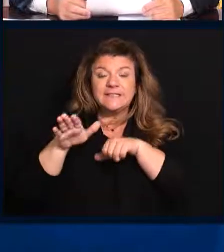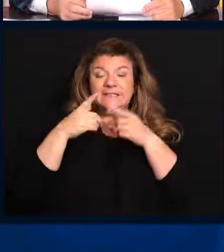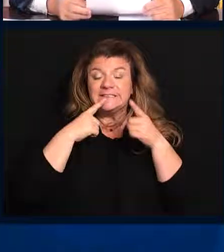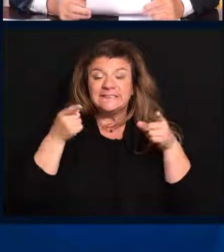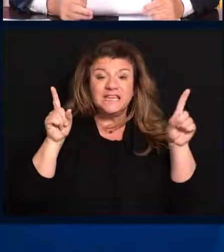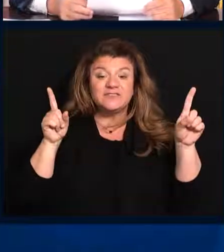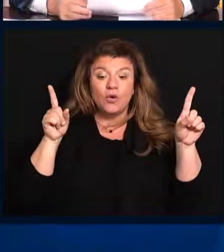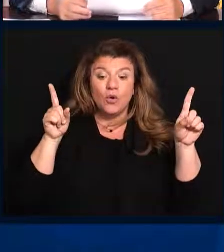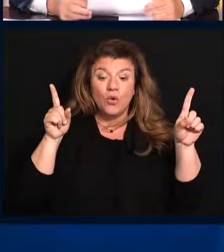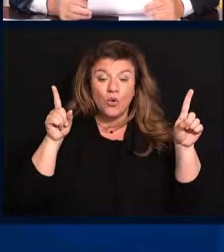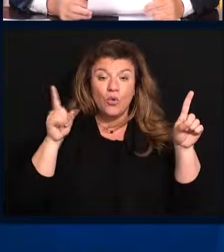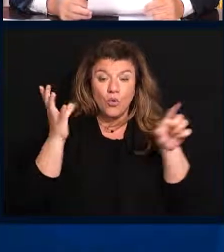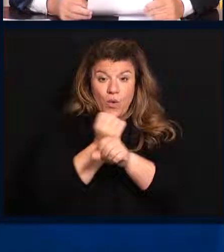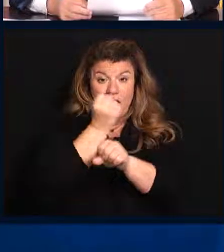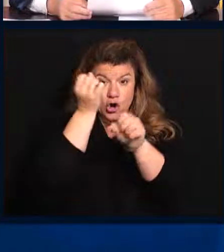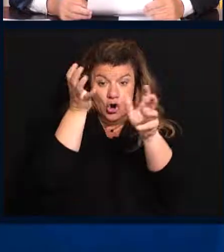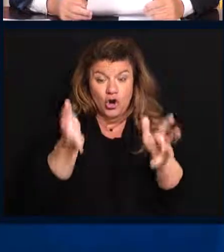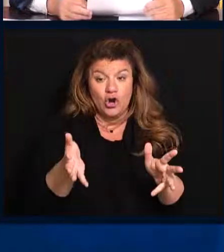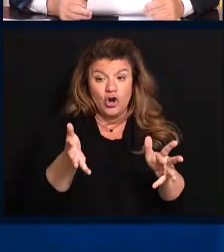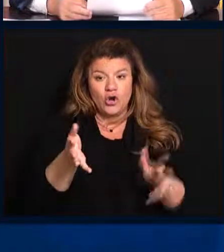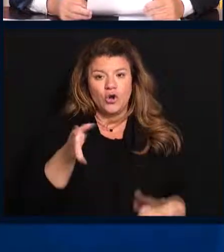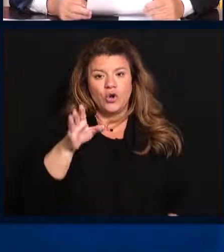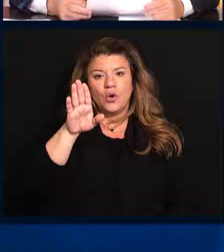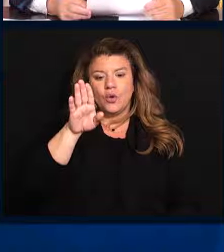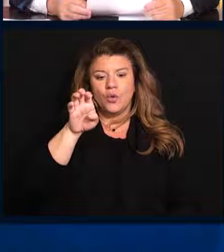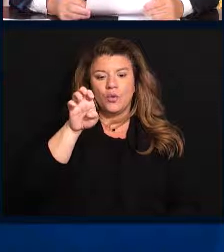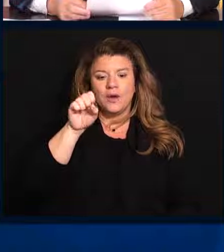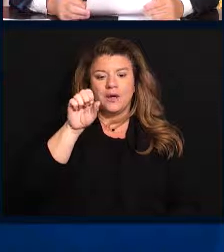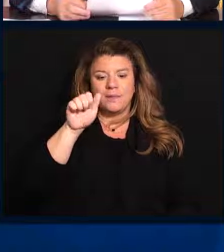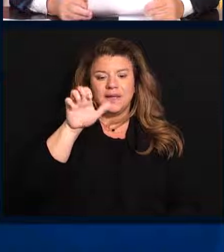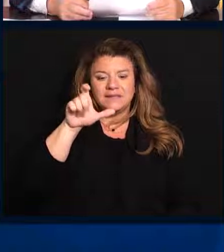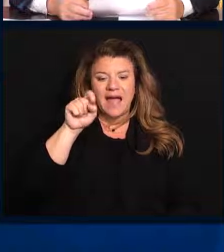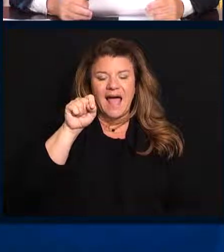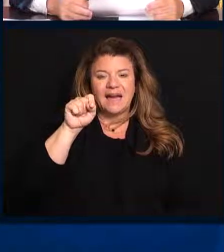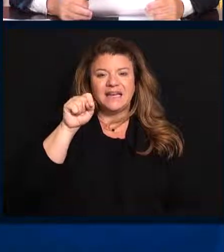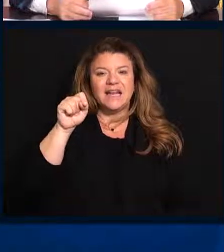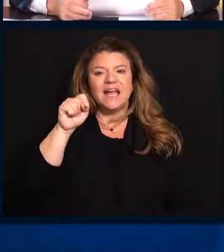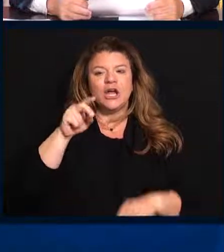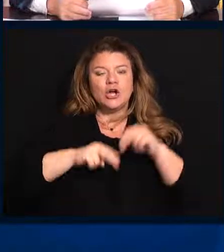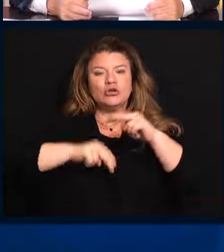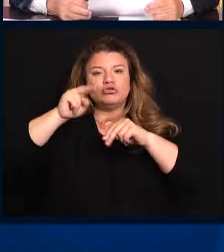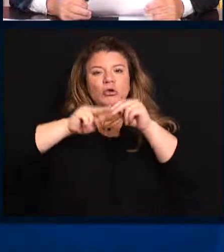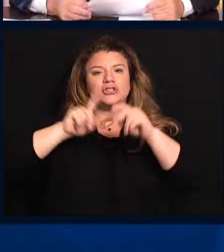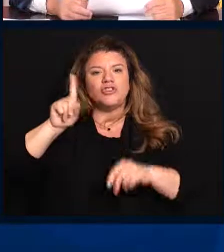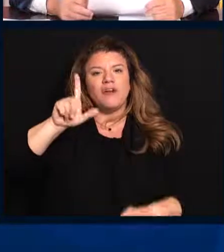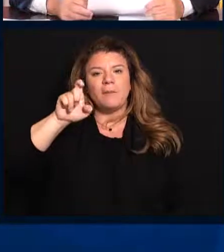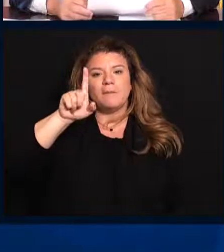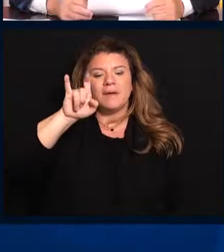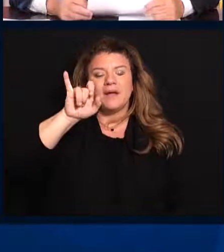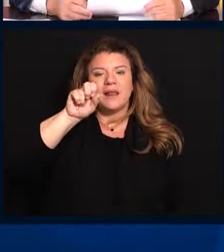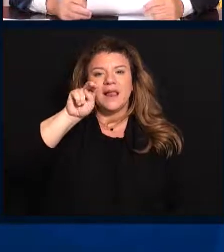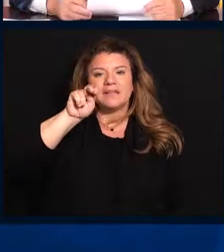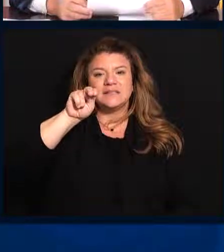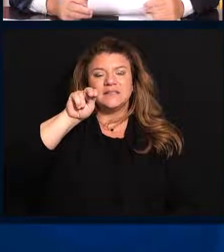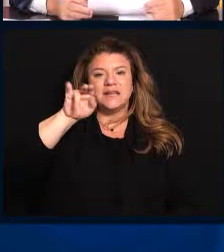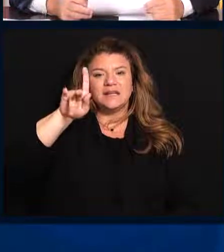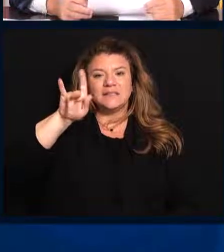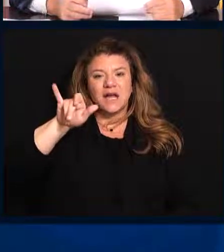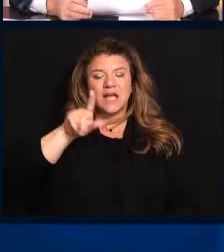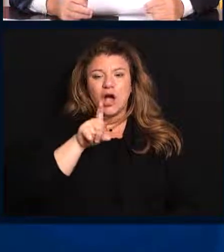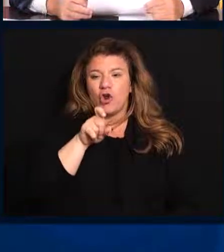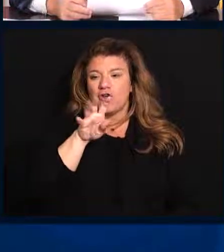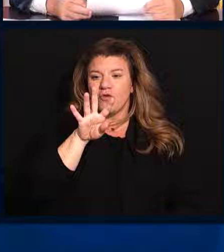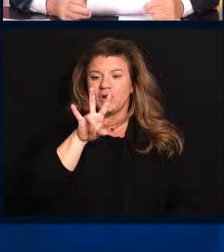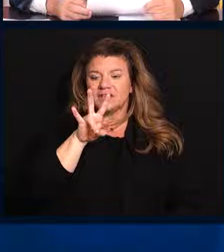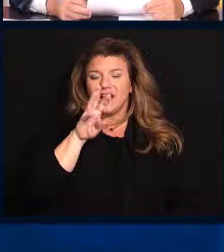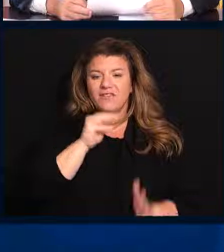successful bid winner was the Bezak Construction Company out of Lexington, Kentucky. It was a